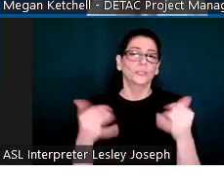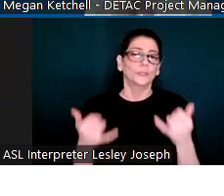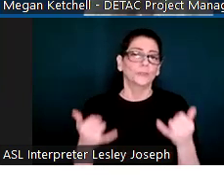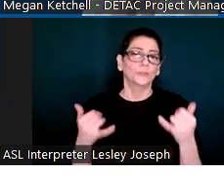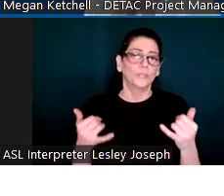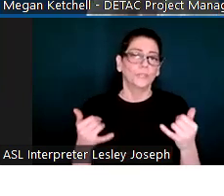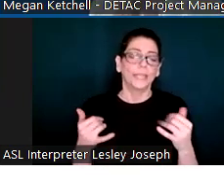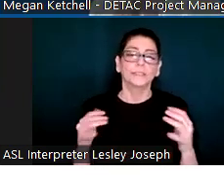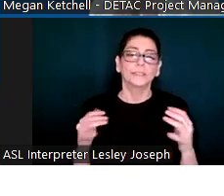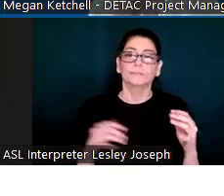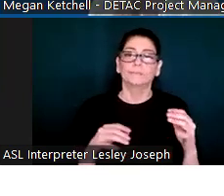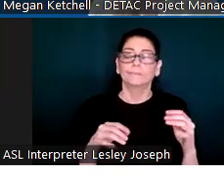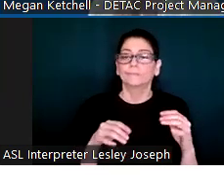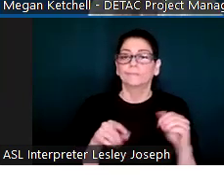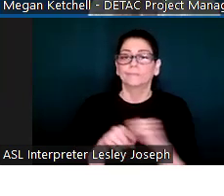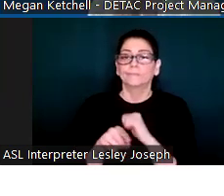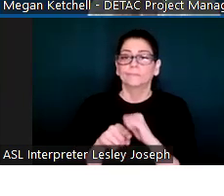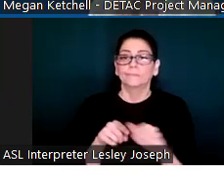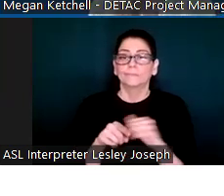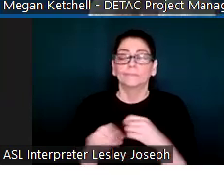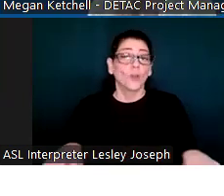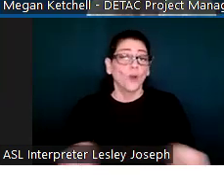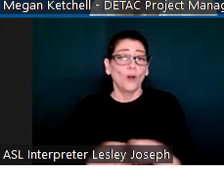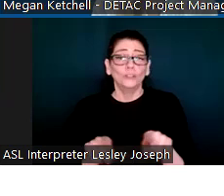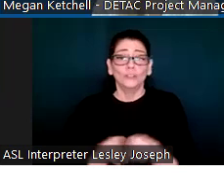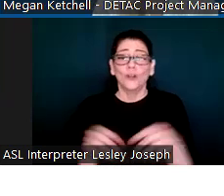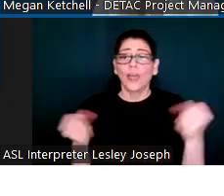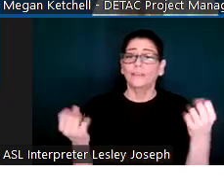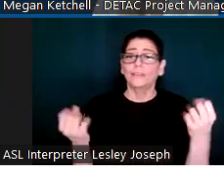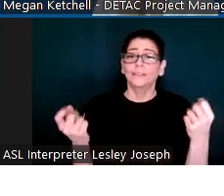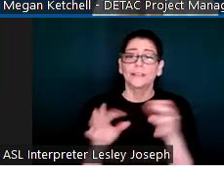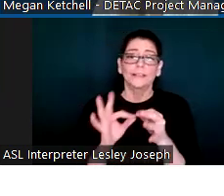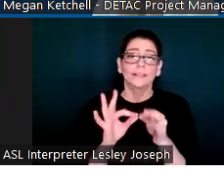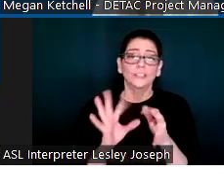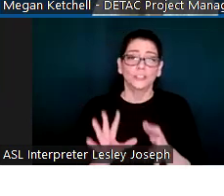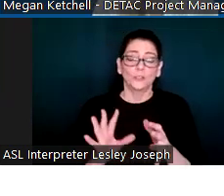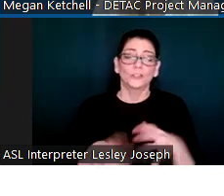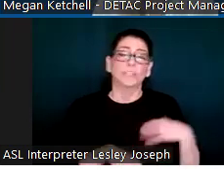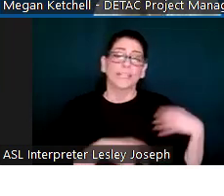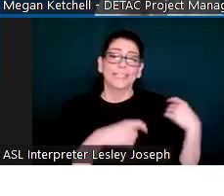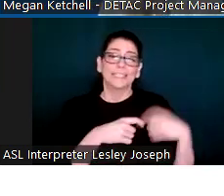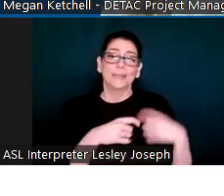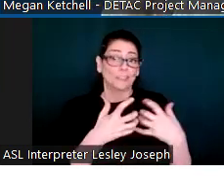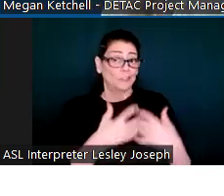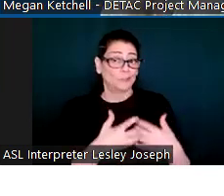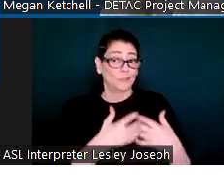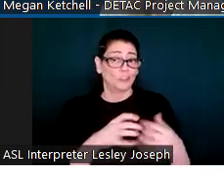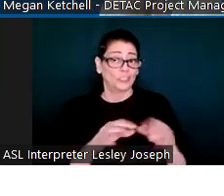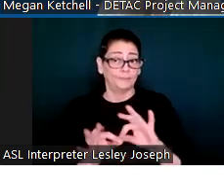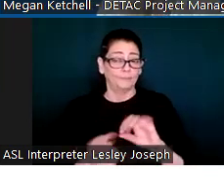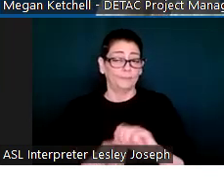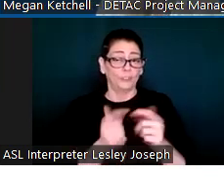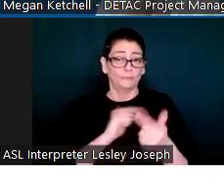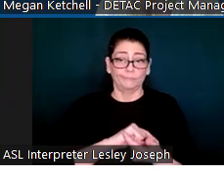addition, we have American Sign Language interpretation, or ASL, Spanish machine translations, and live English